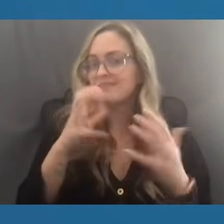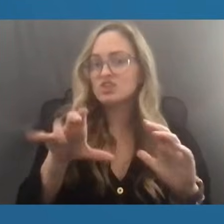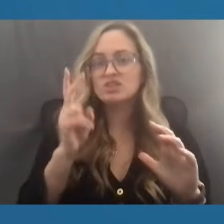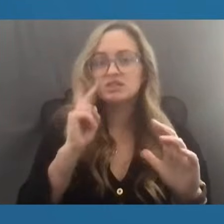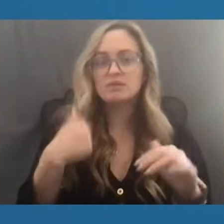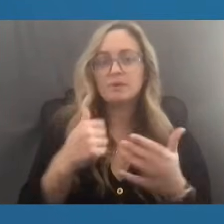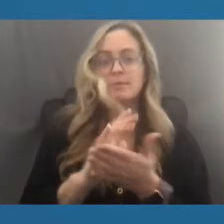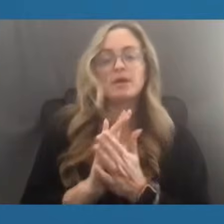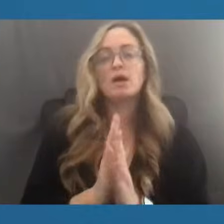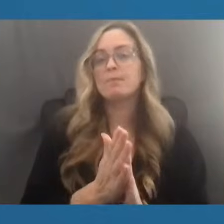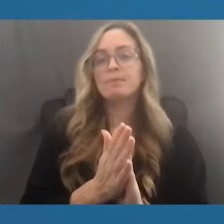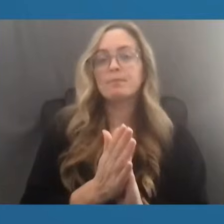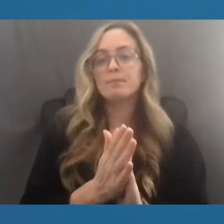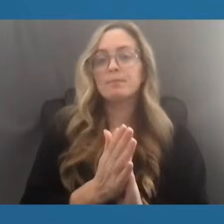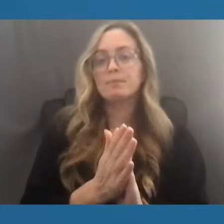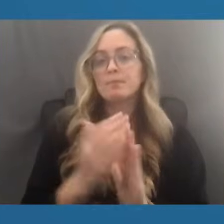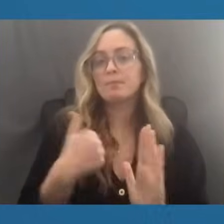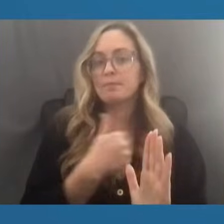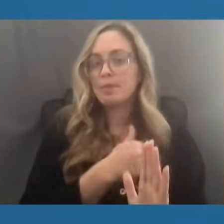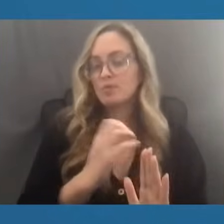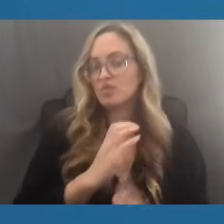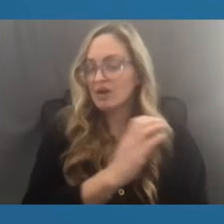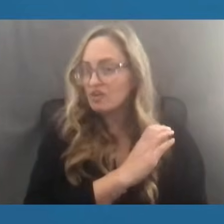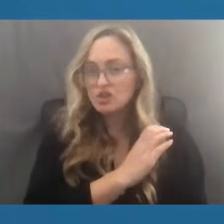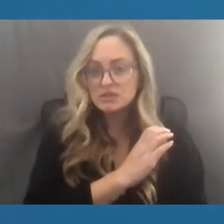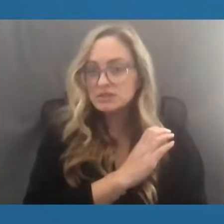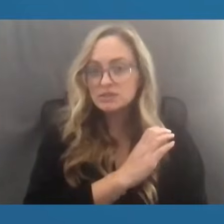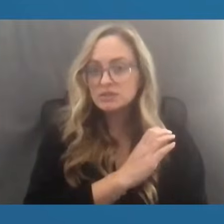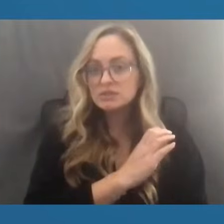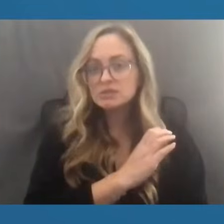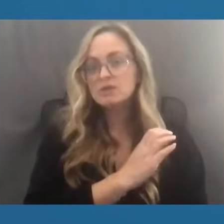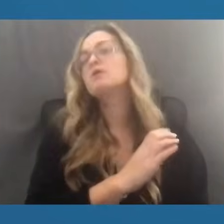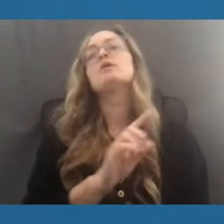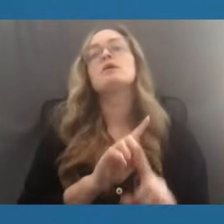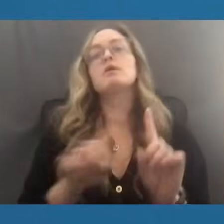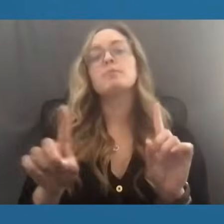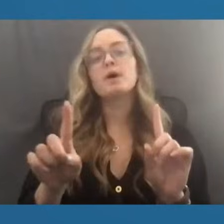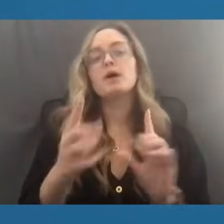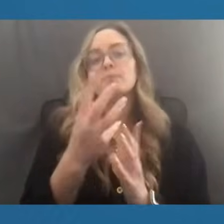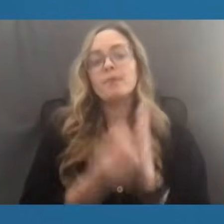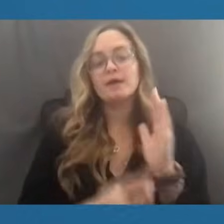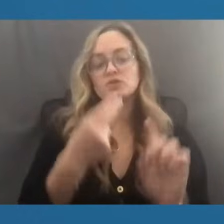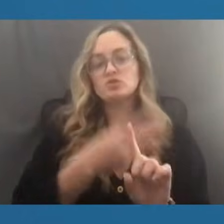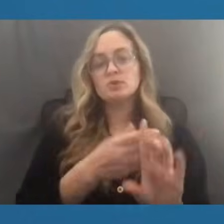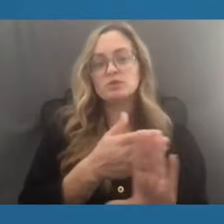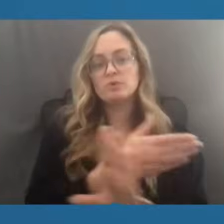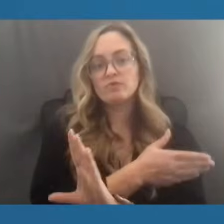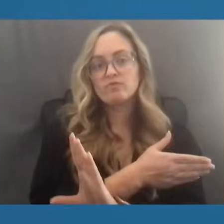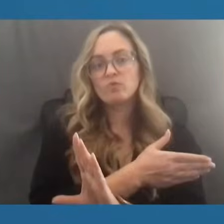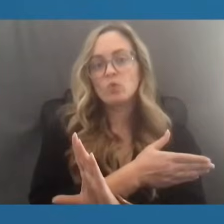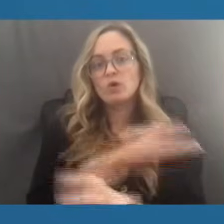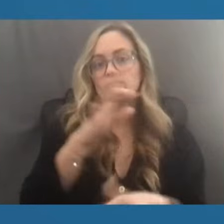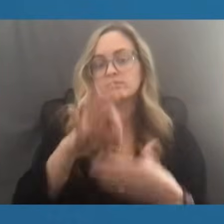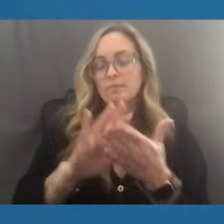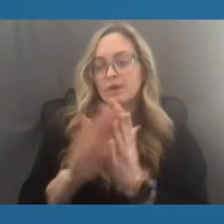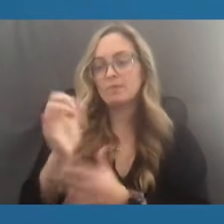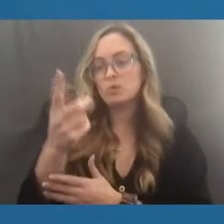become a member of Congress, but passed 2 months before I was nominated to be lieutenant